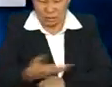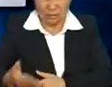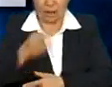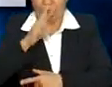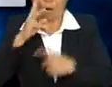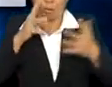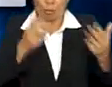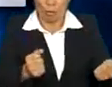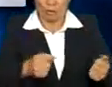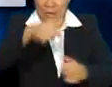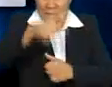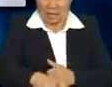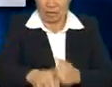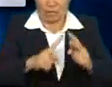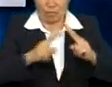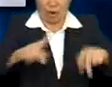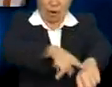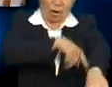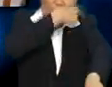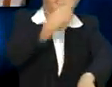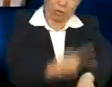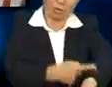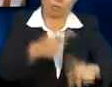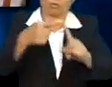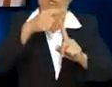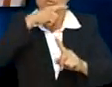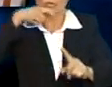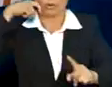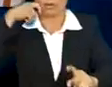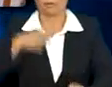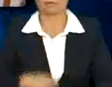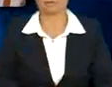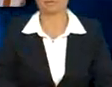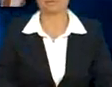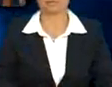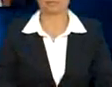things that are wet will need a very long time to dry.